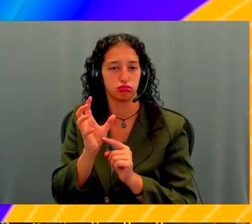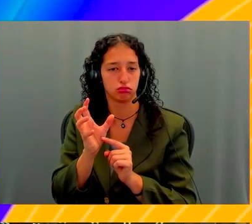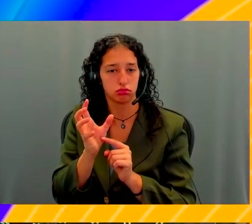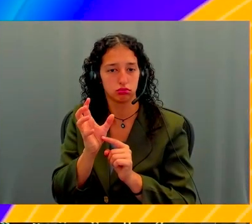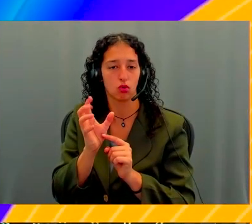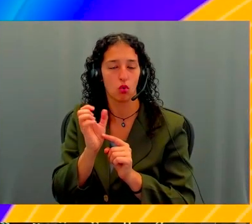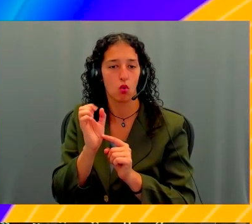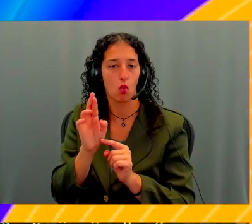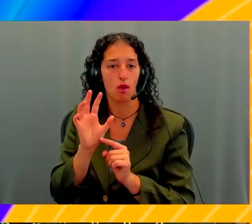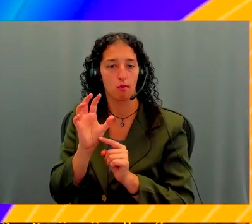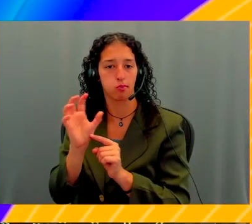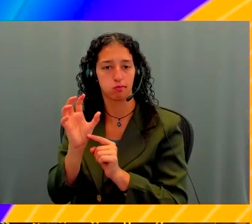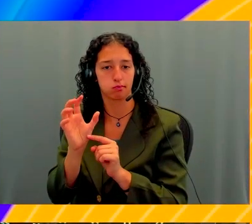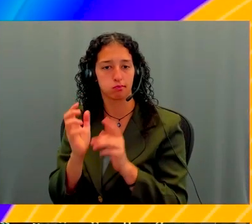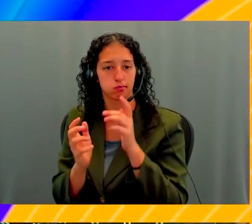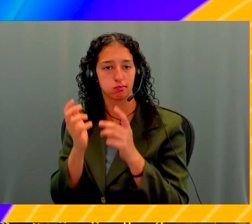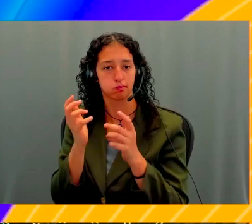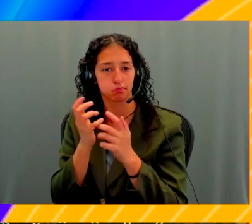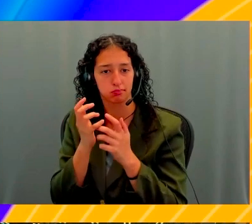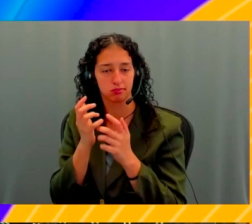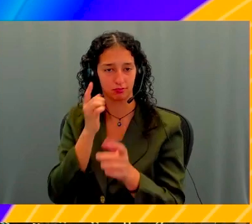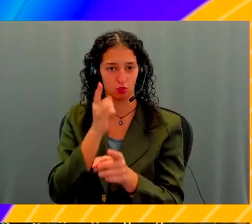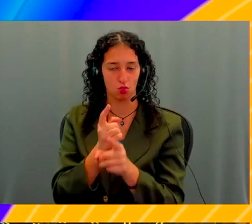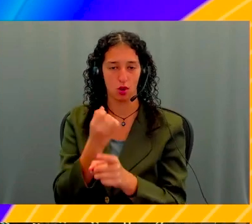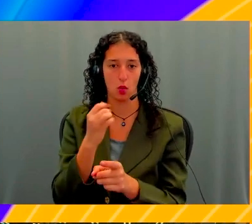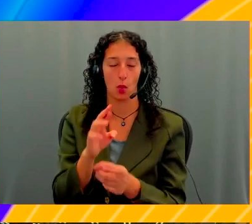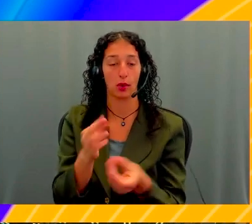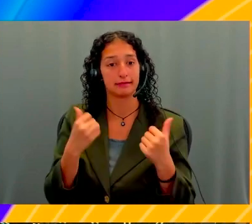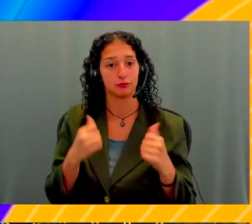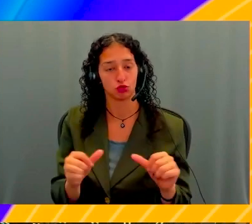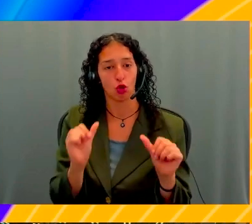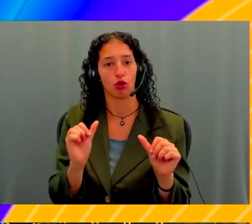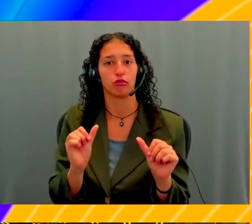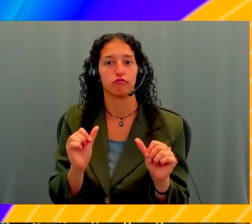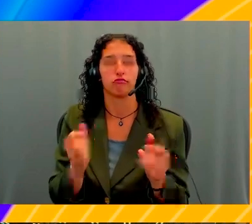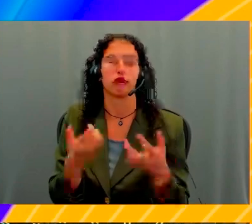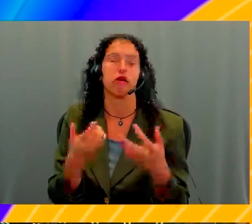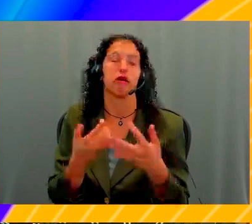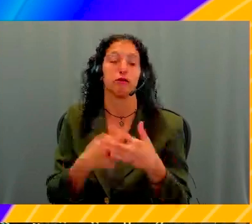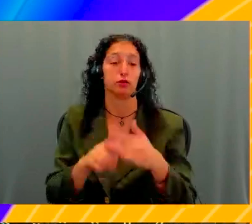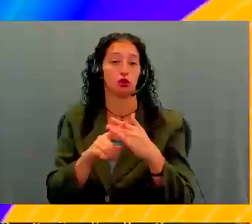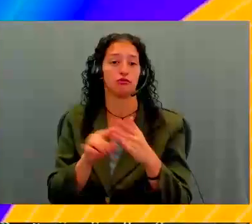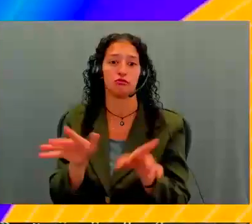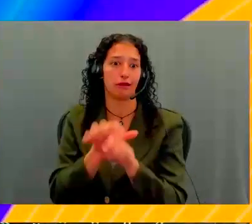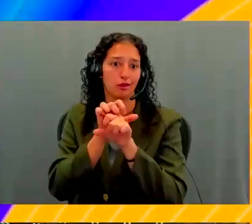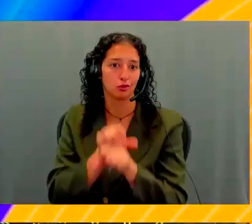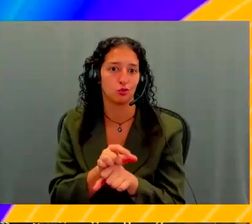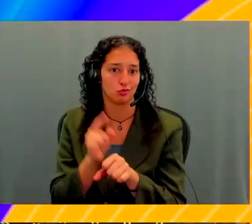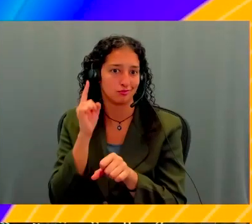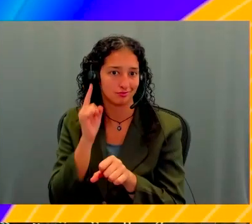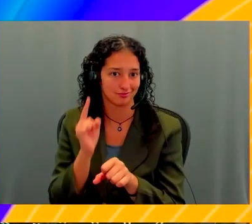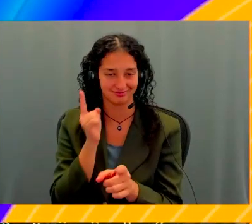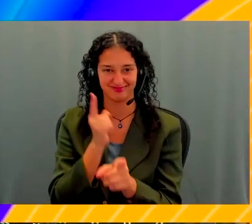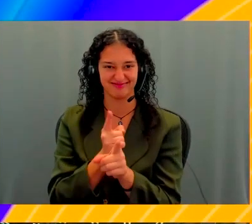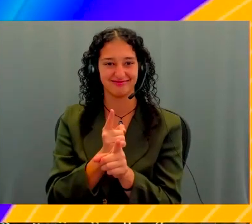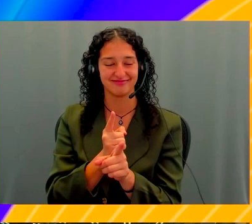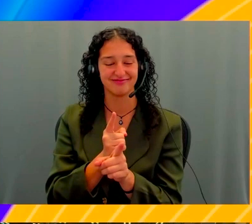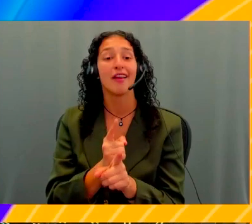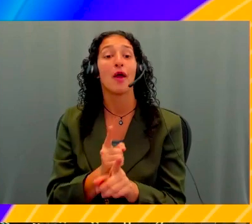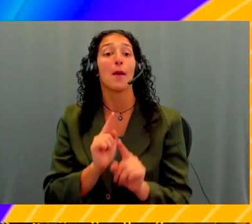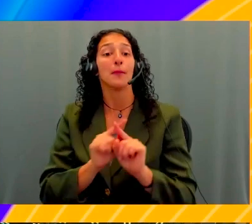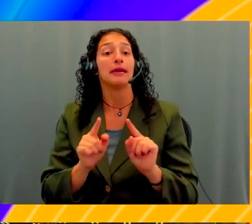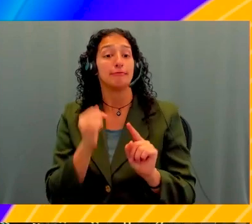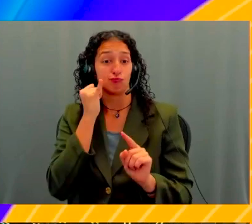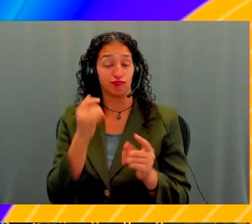of alignment. Or you start getting used to a sound that it comes gradually. But if you have the